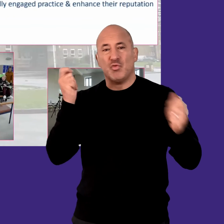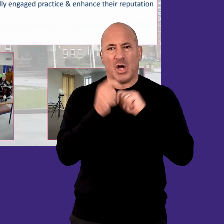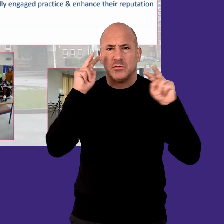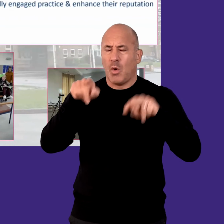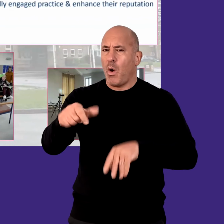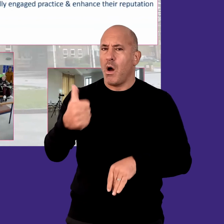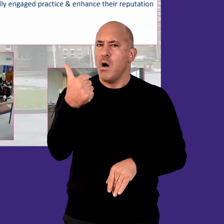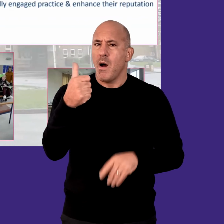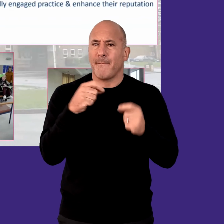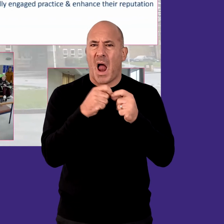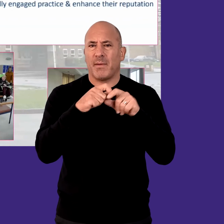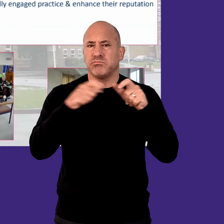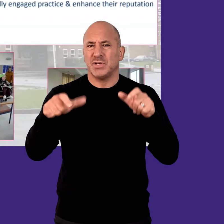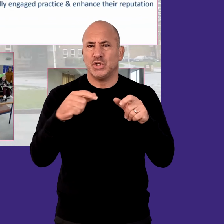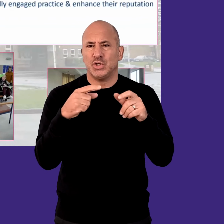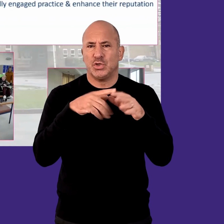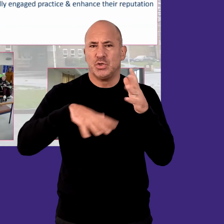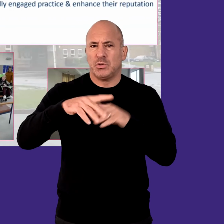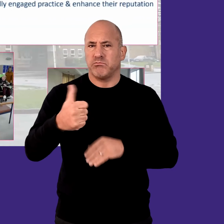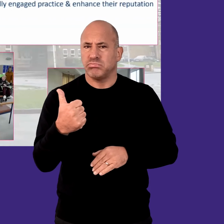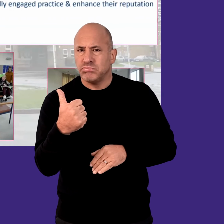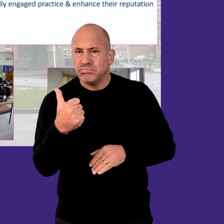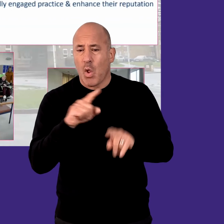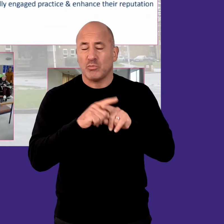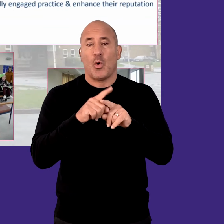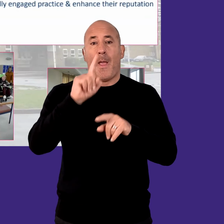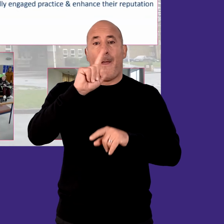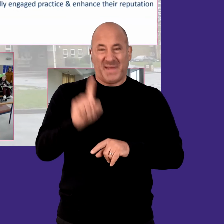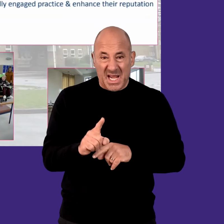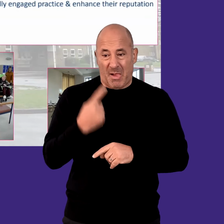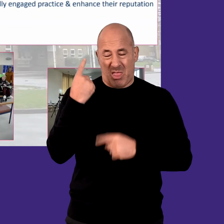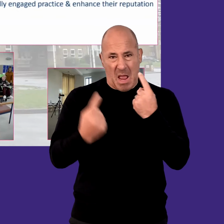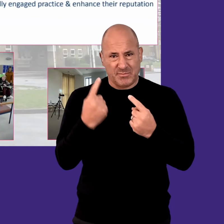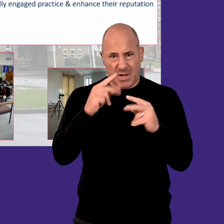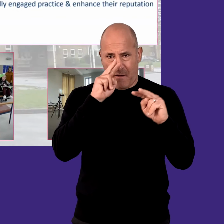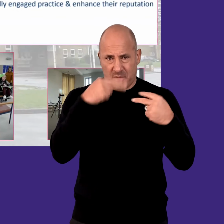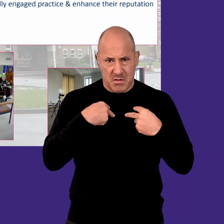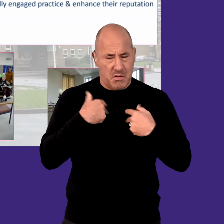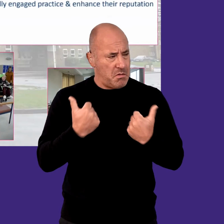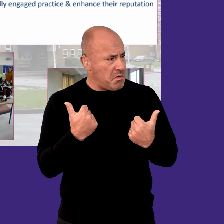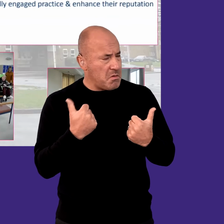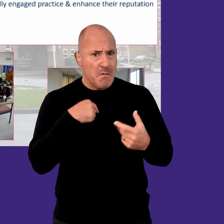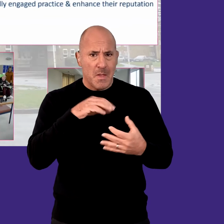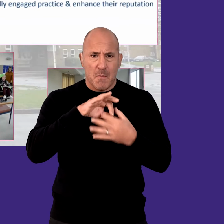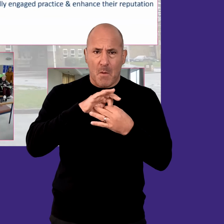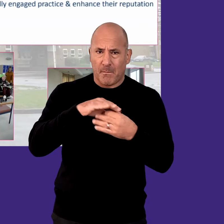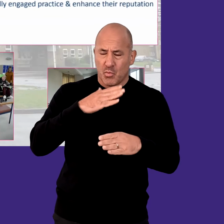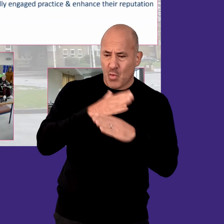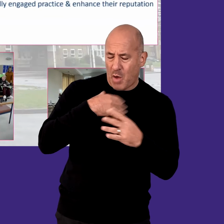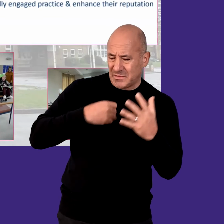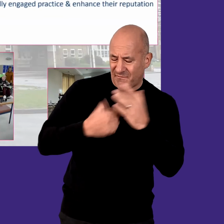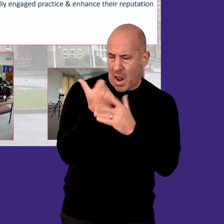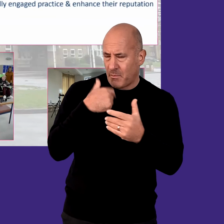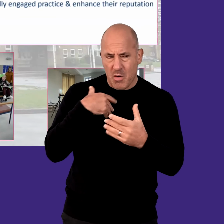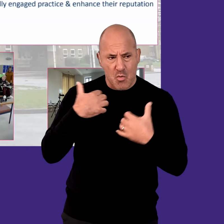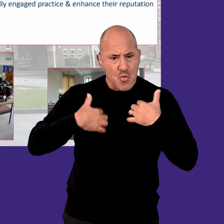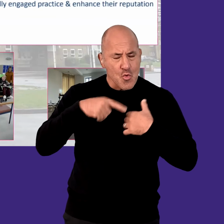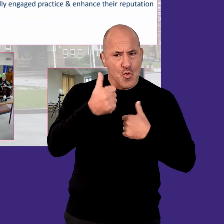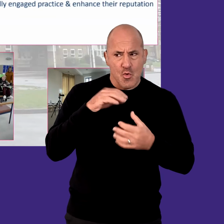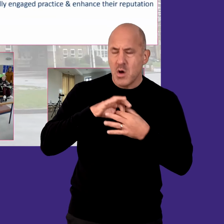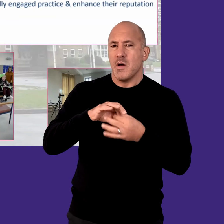do shift perceptions about how people view the estate of Bawlby Bridge and how those individuals